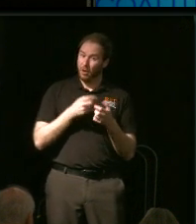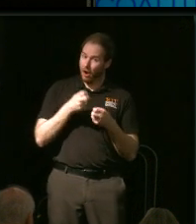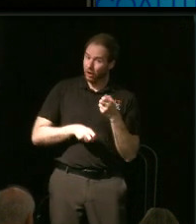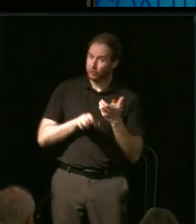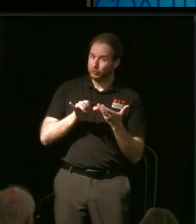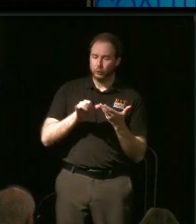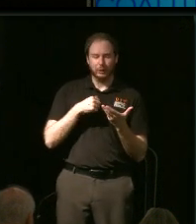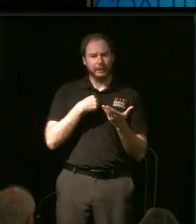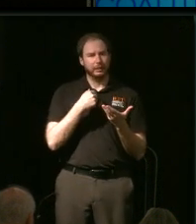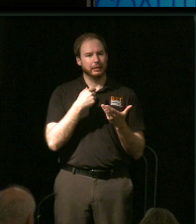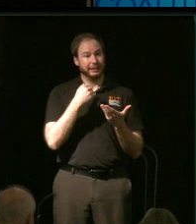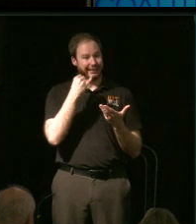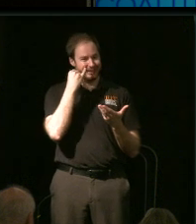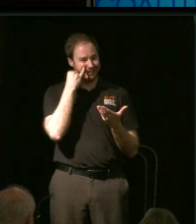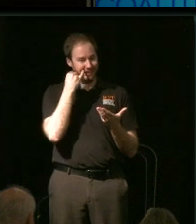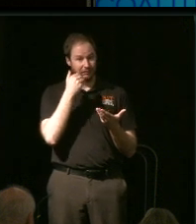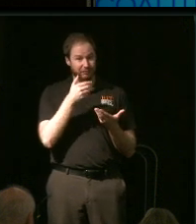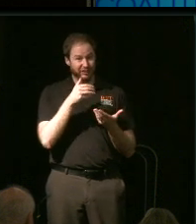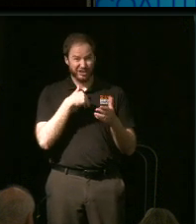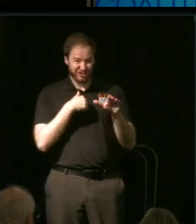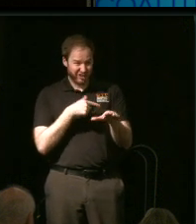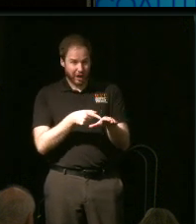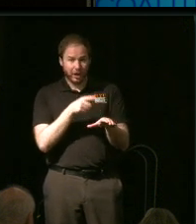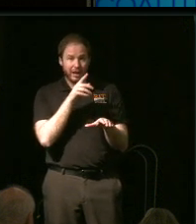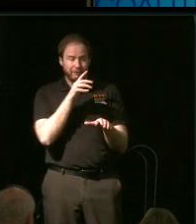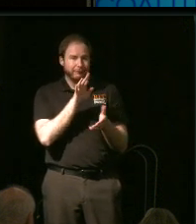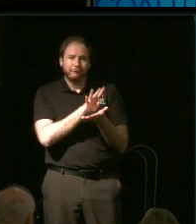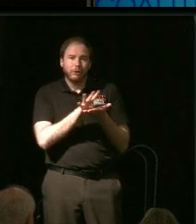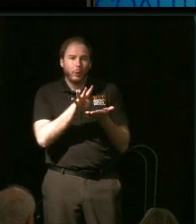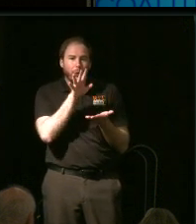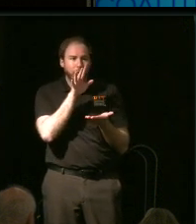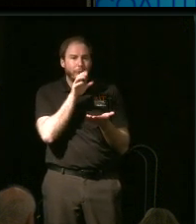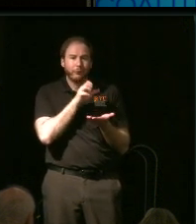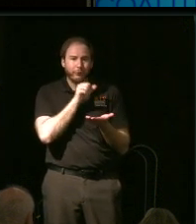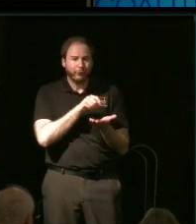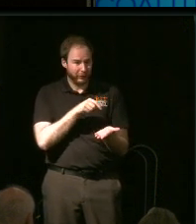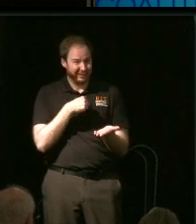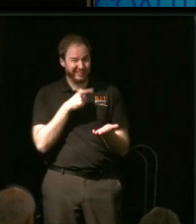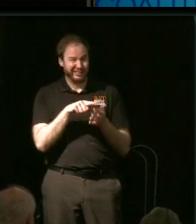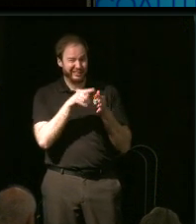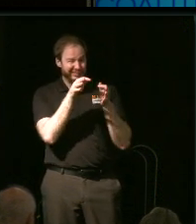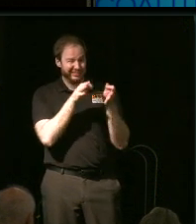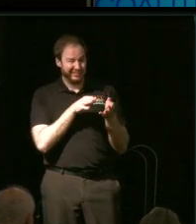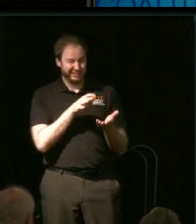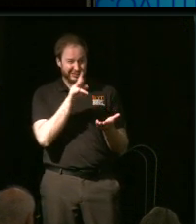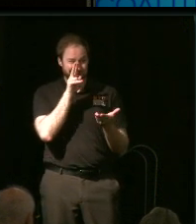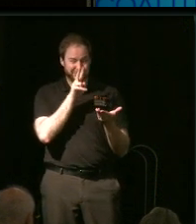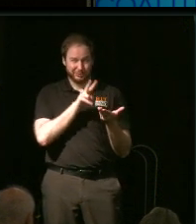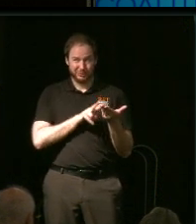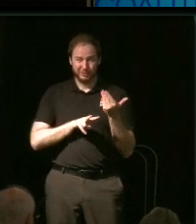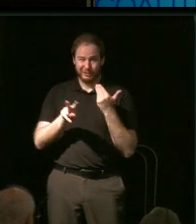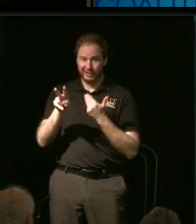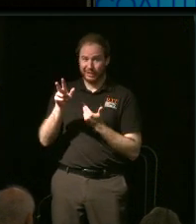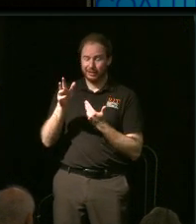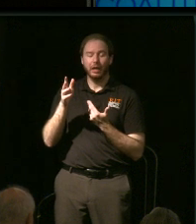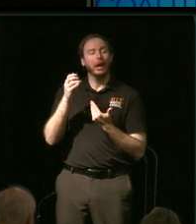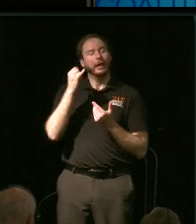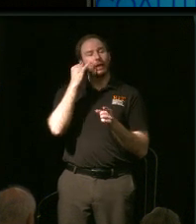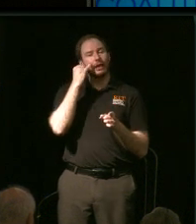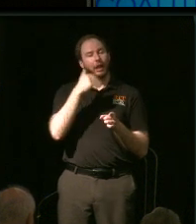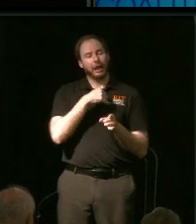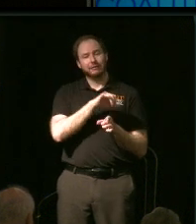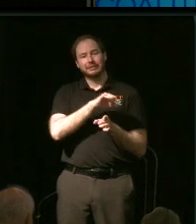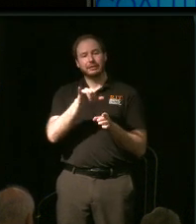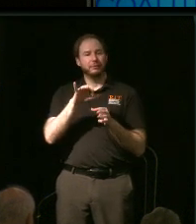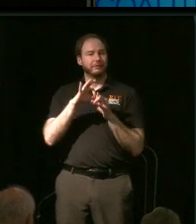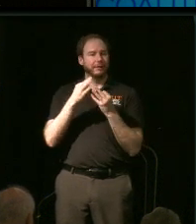say, especially if the child in front of you is 4 weeks old, to say how this is going to go down the road. If you have other people who have that same